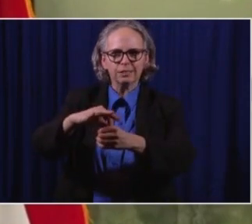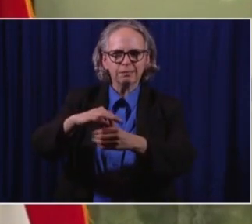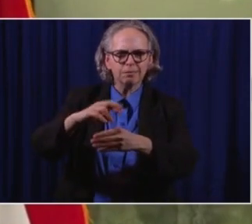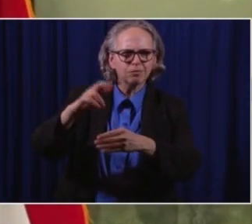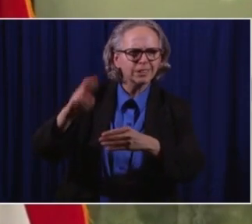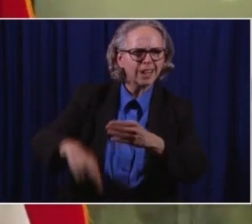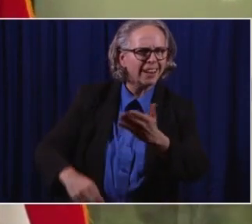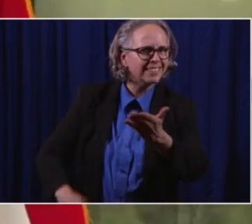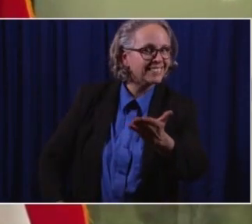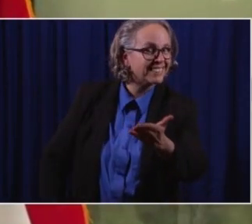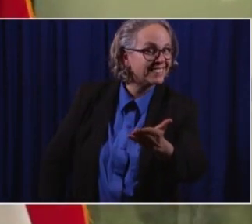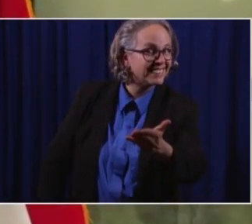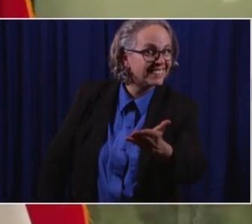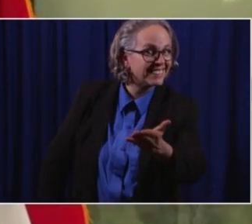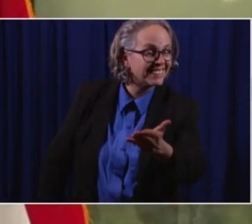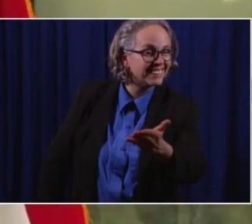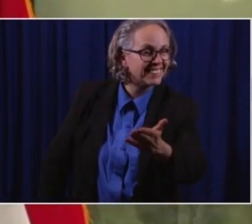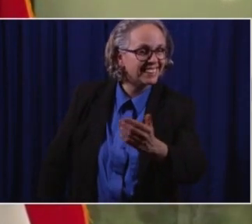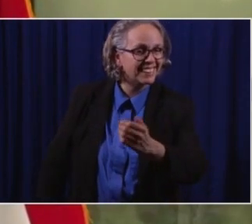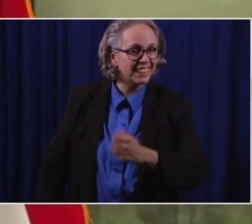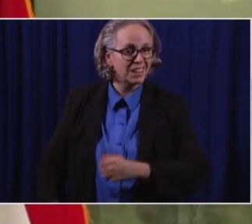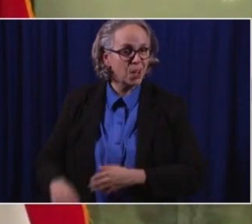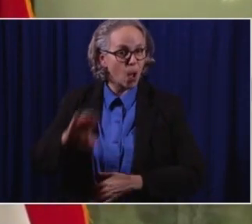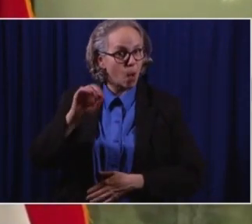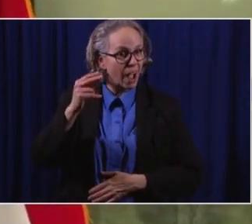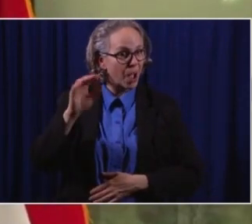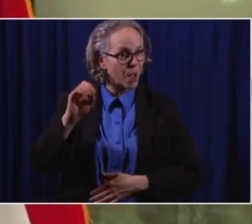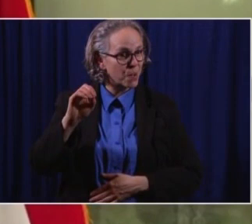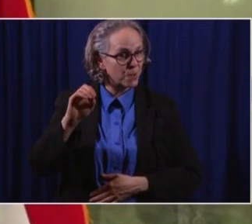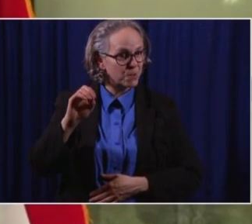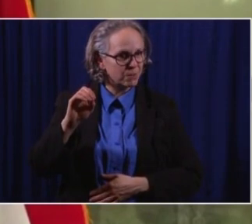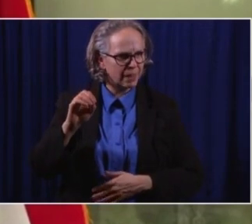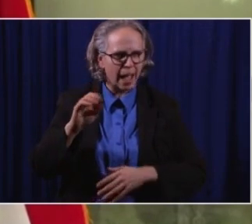at both Ohio and we'll look at the U.S. You